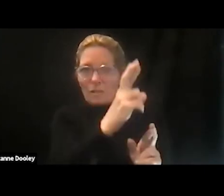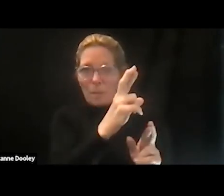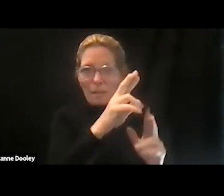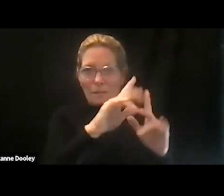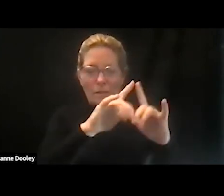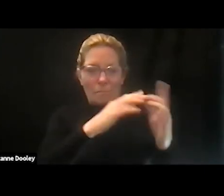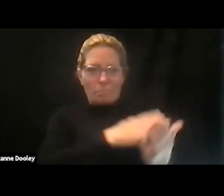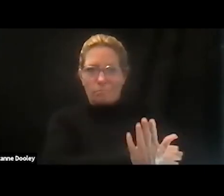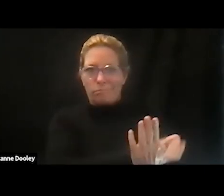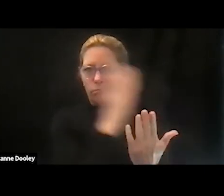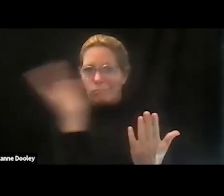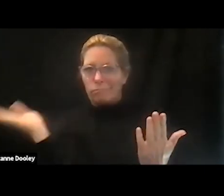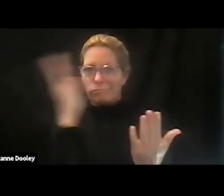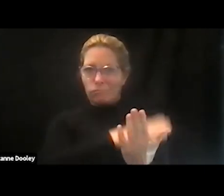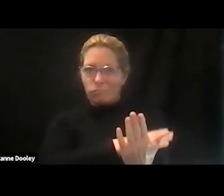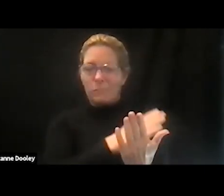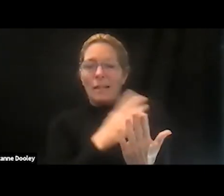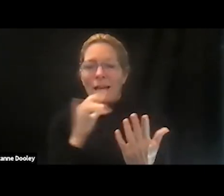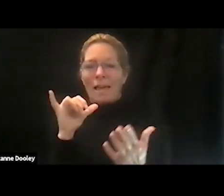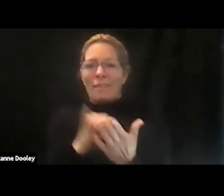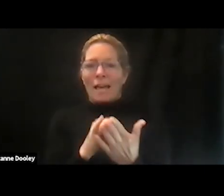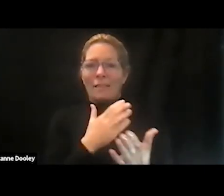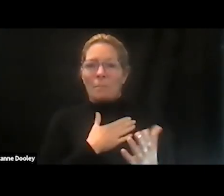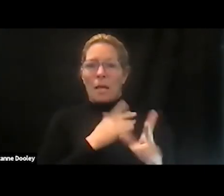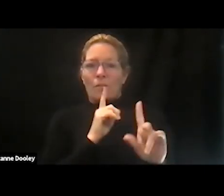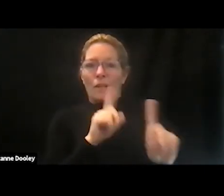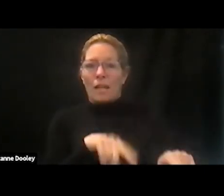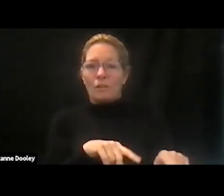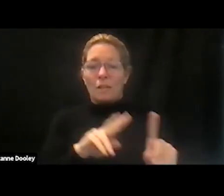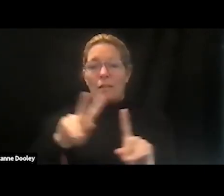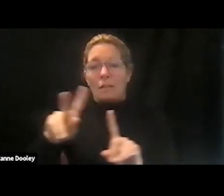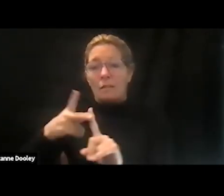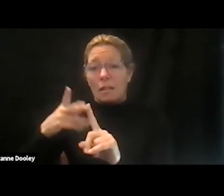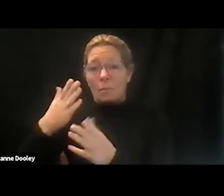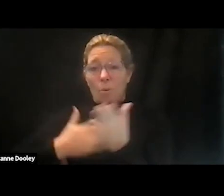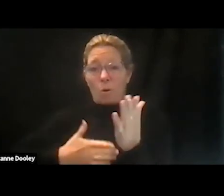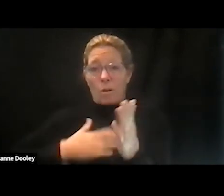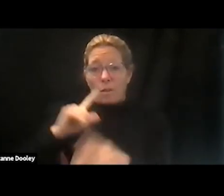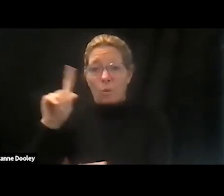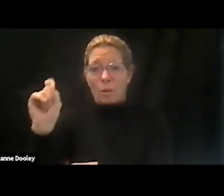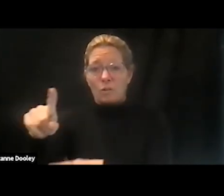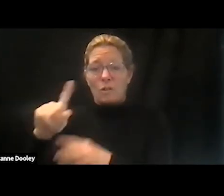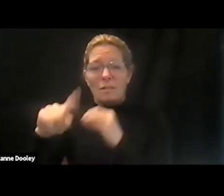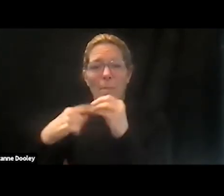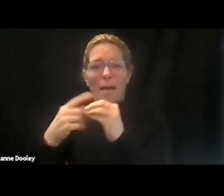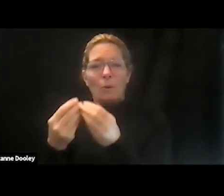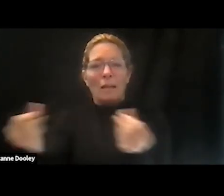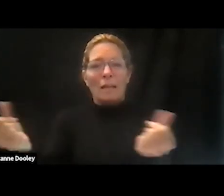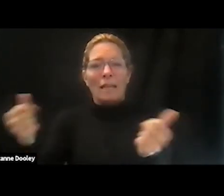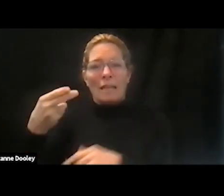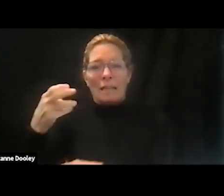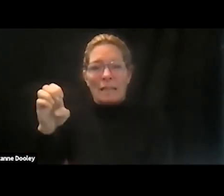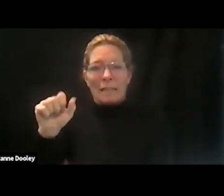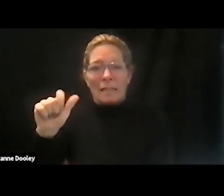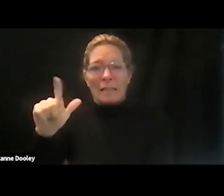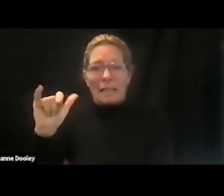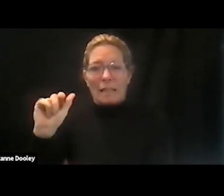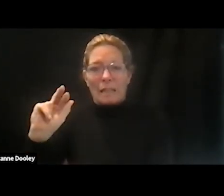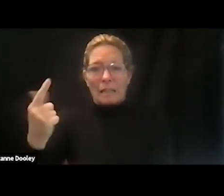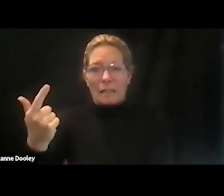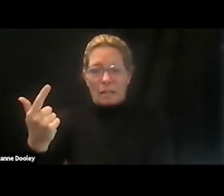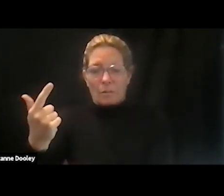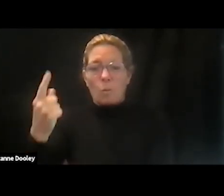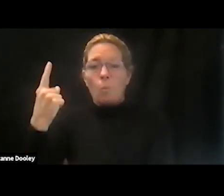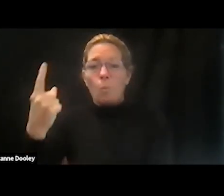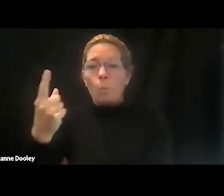So that's kind of my reaction. And then the second part of that question is around healing. And one thing that I noticed a lot